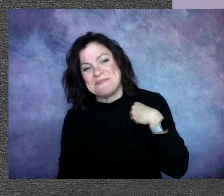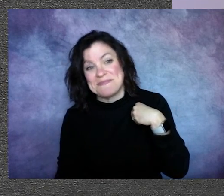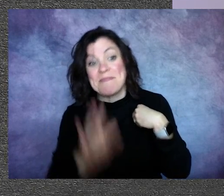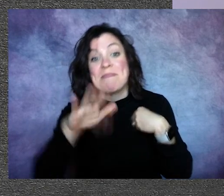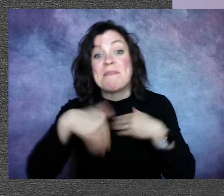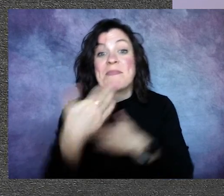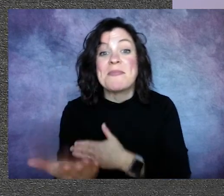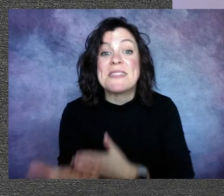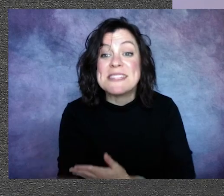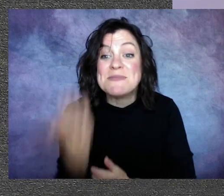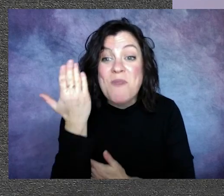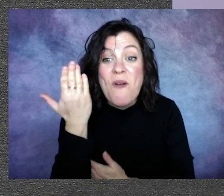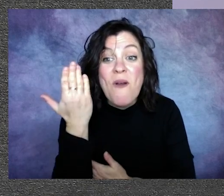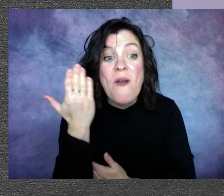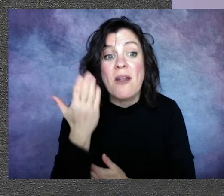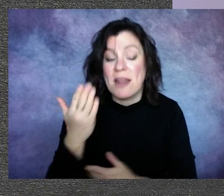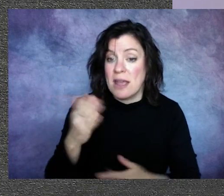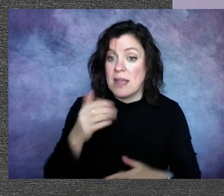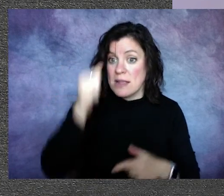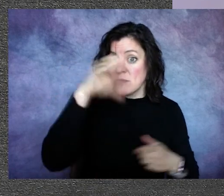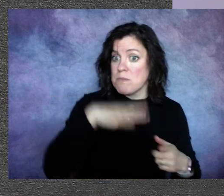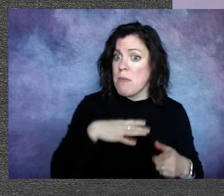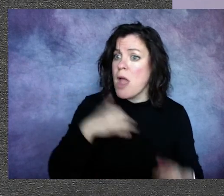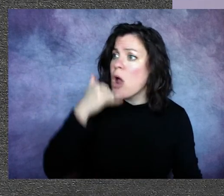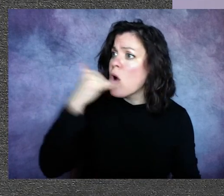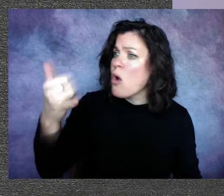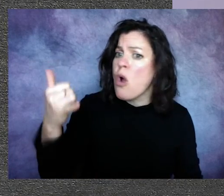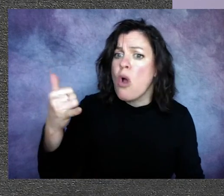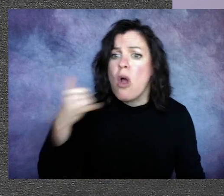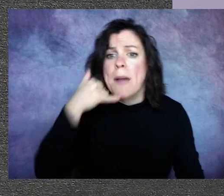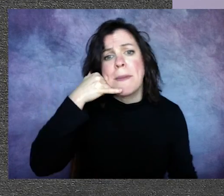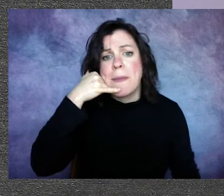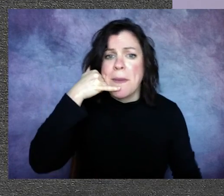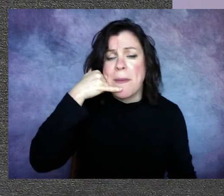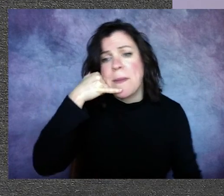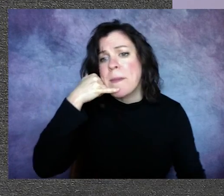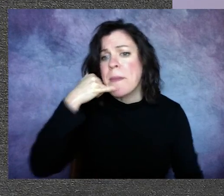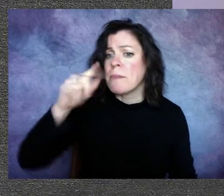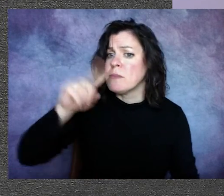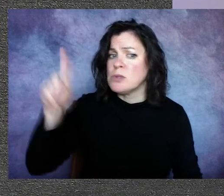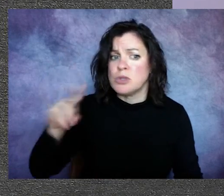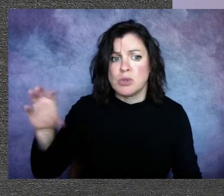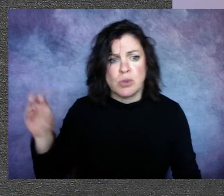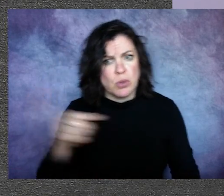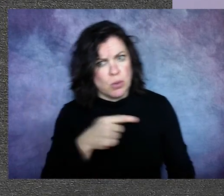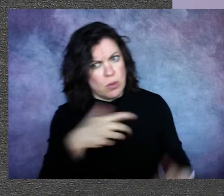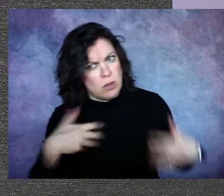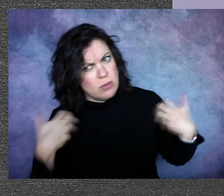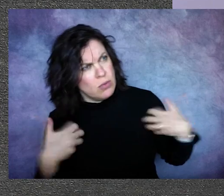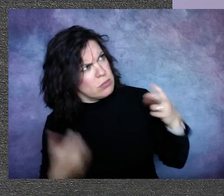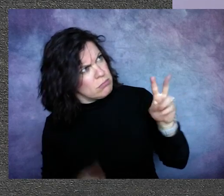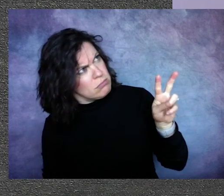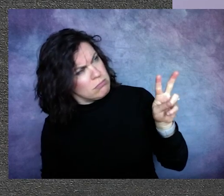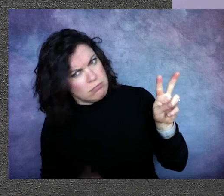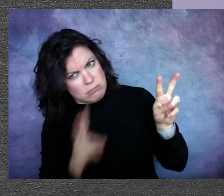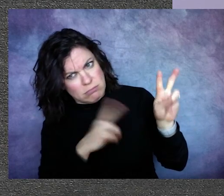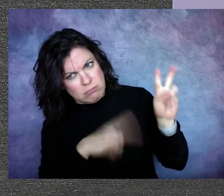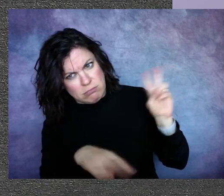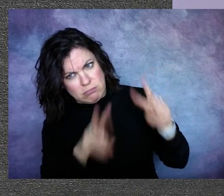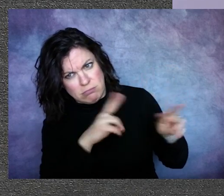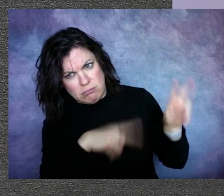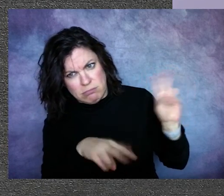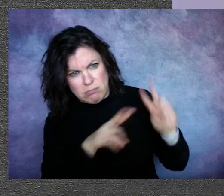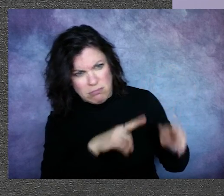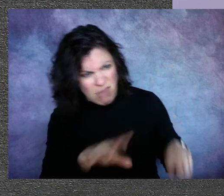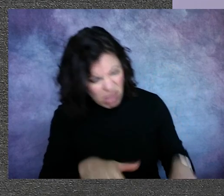The next morning, the man telephoned the zoo. George watched him. He was fascinated. Then the man went away. George was